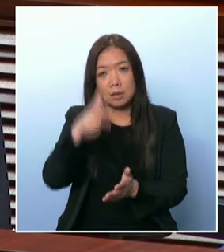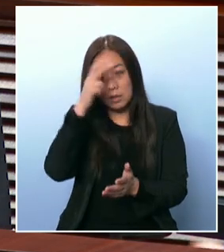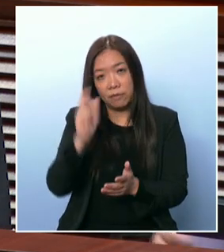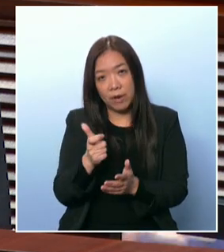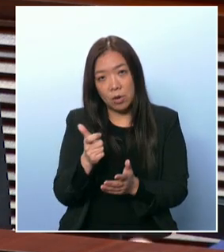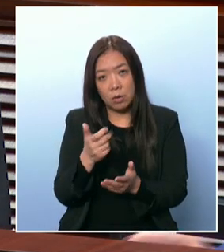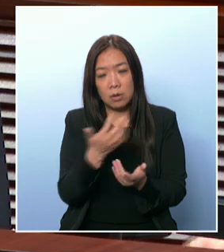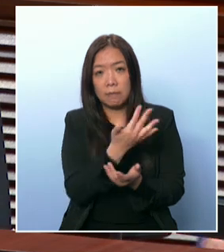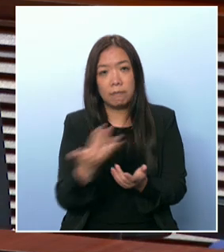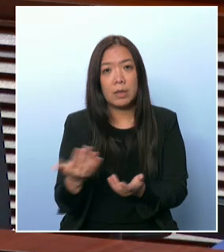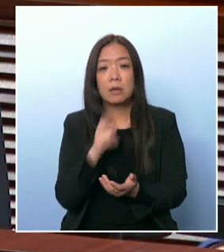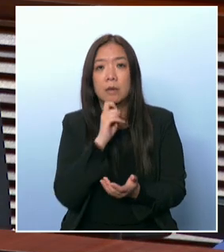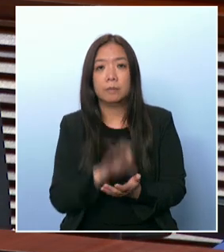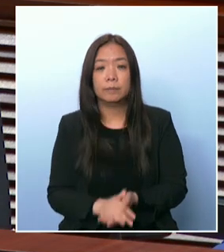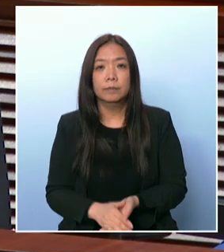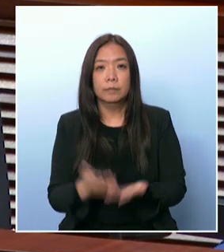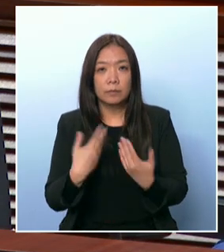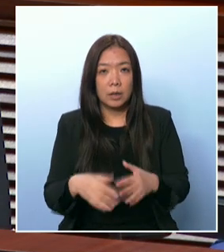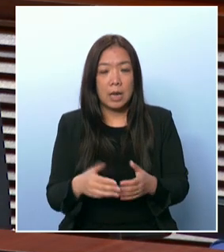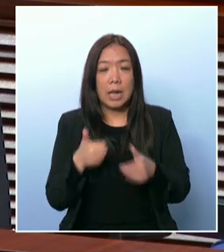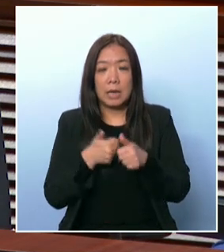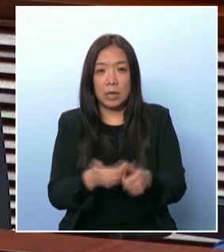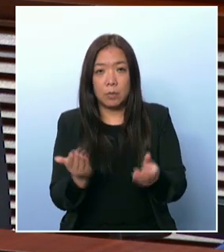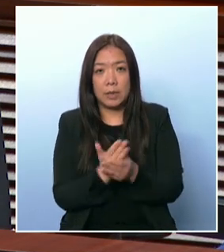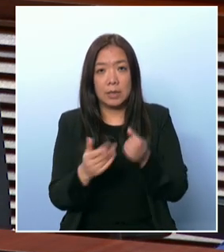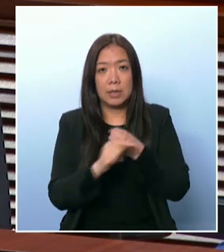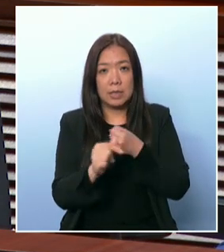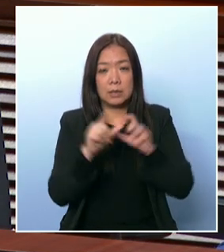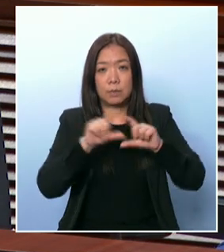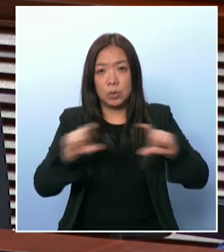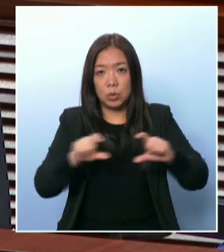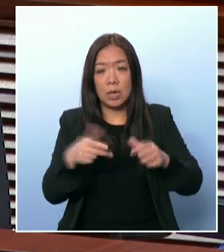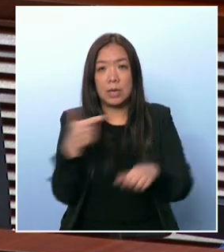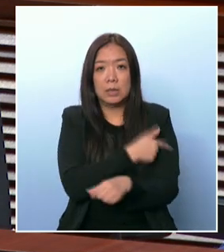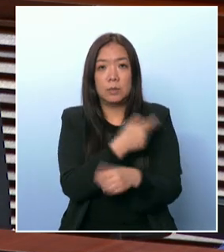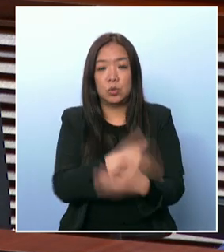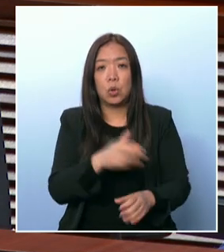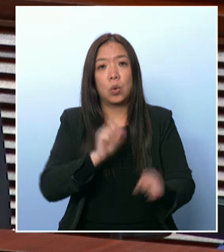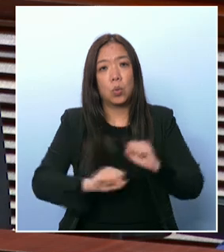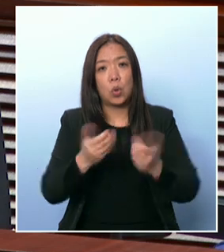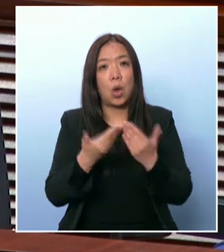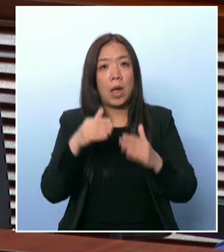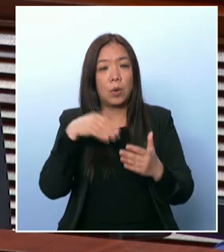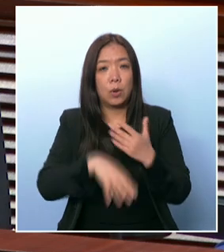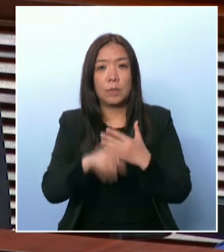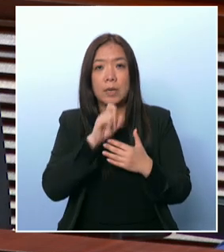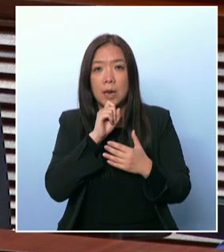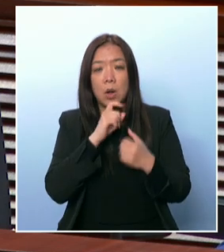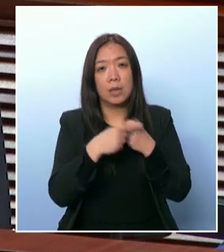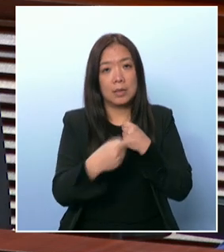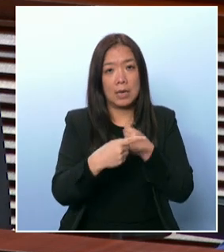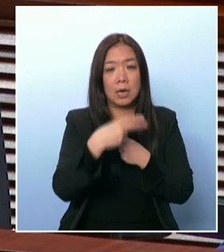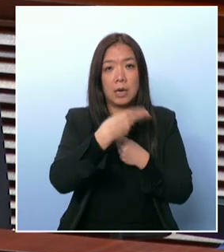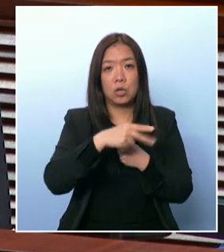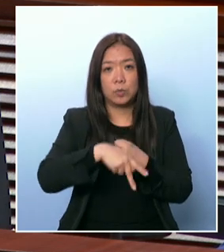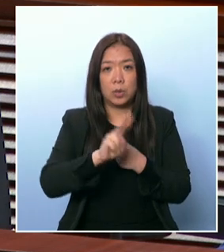including the procurement of vaccines and also the subsidies provided to doctors? Now, paragraph 10, among the schools